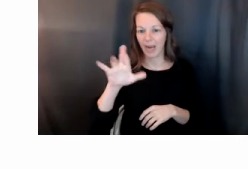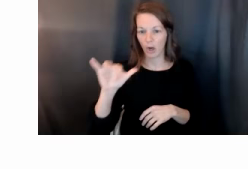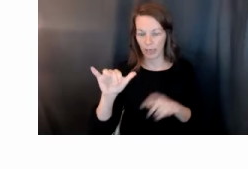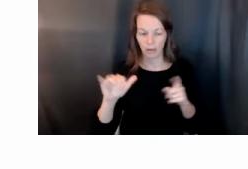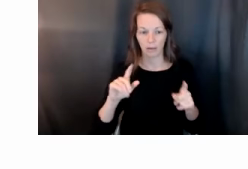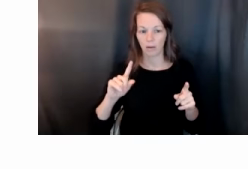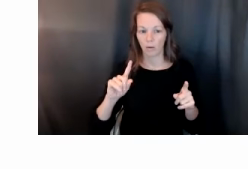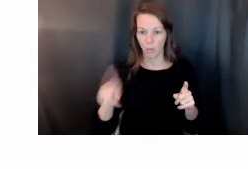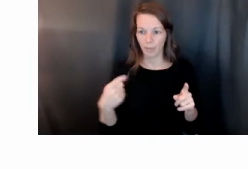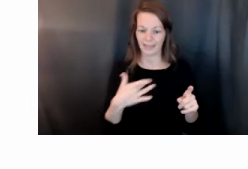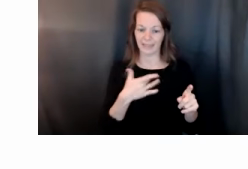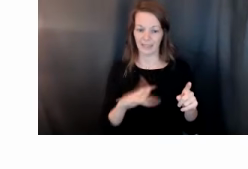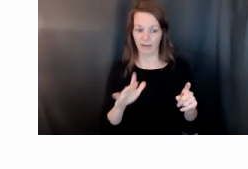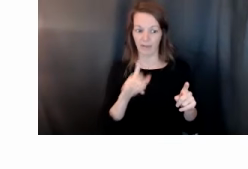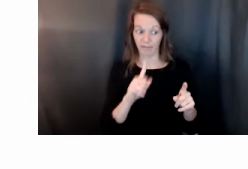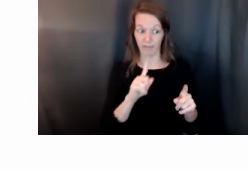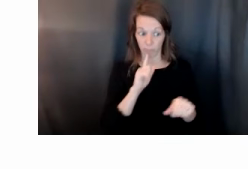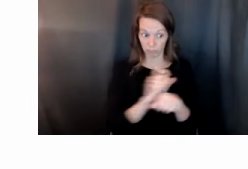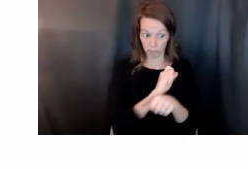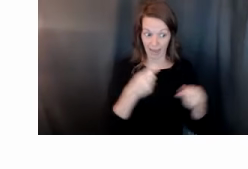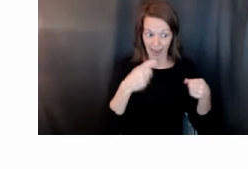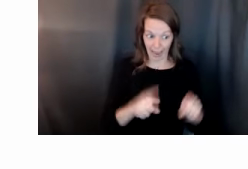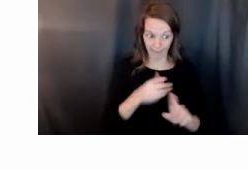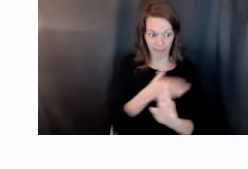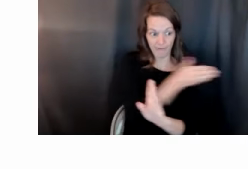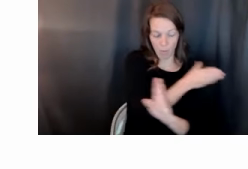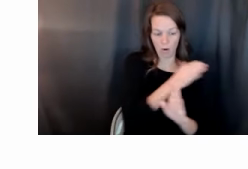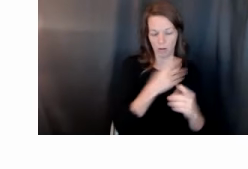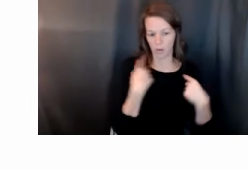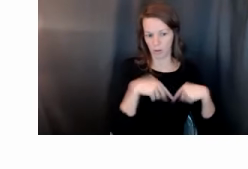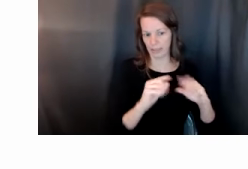sensitive to whether a word has happened before in discourse.